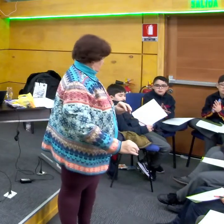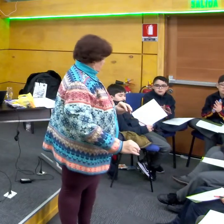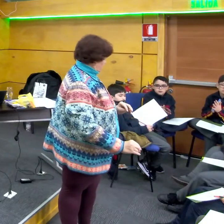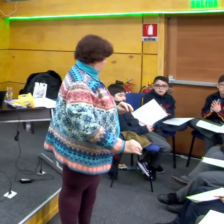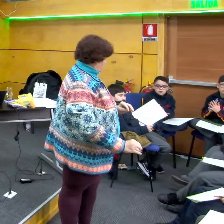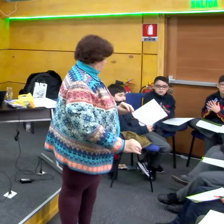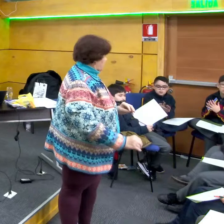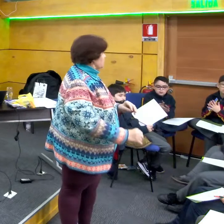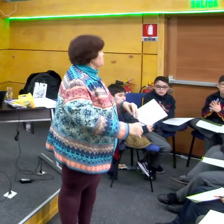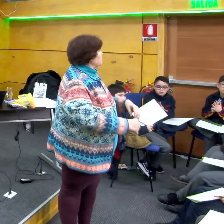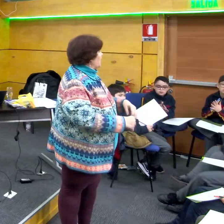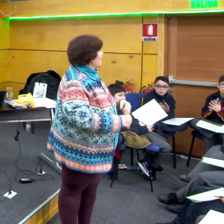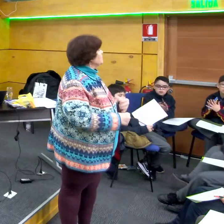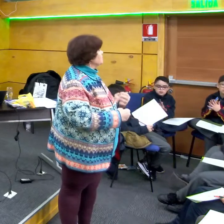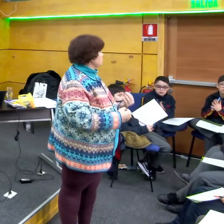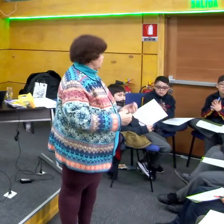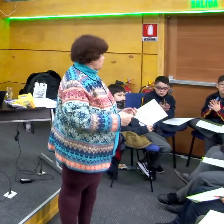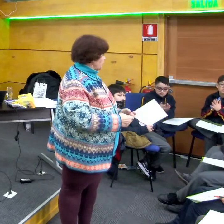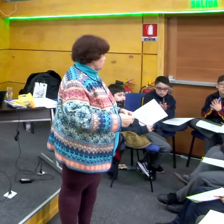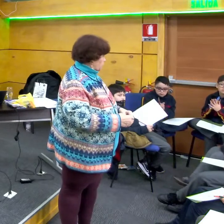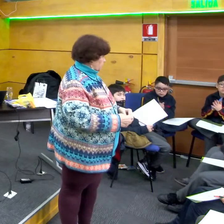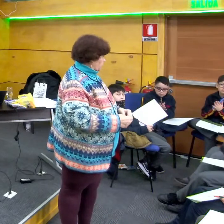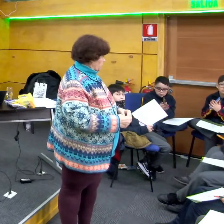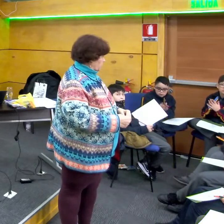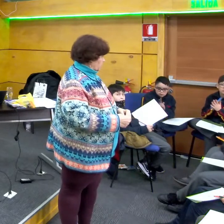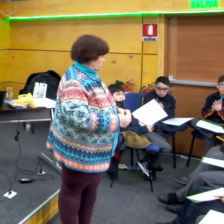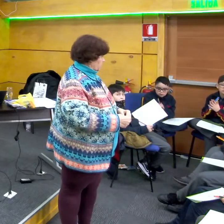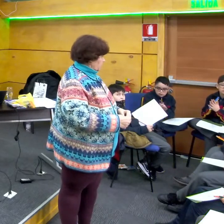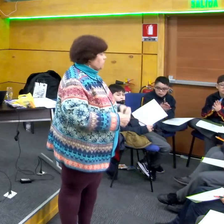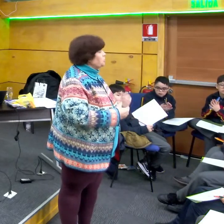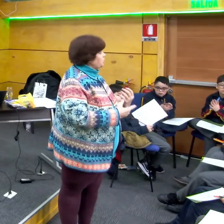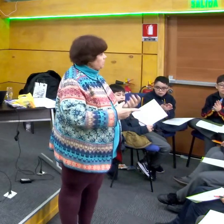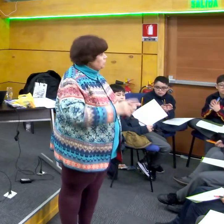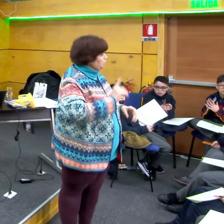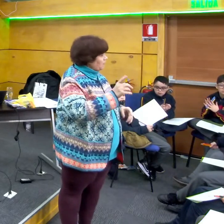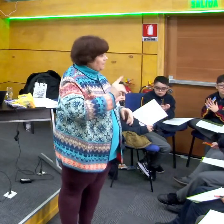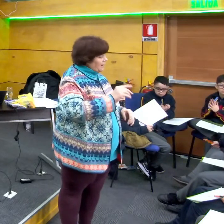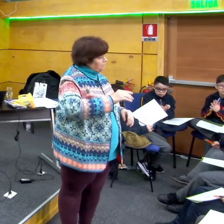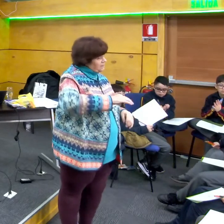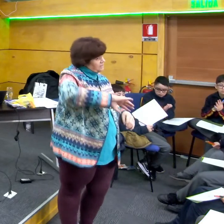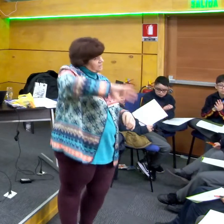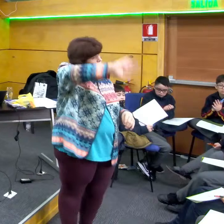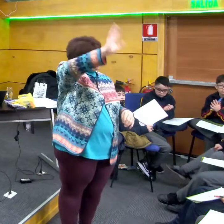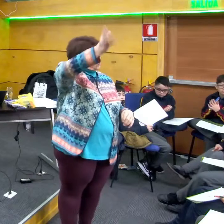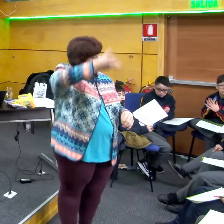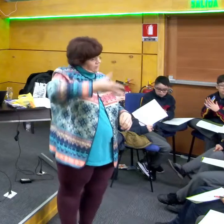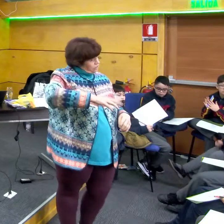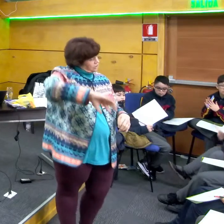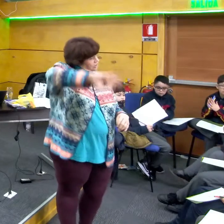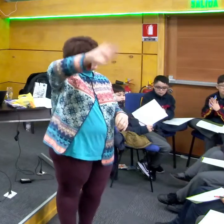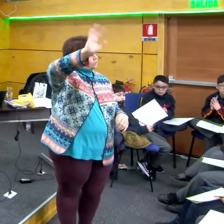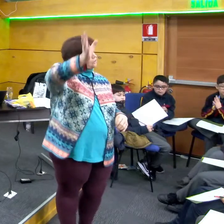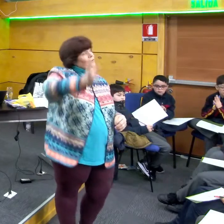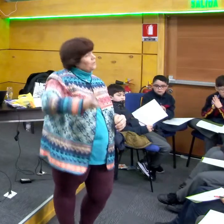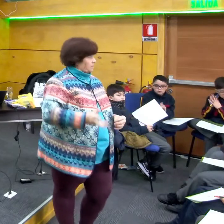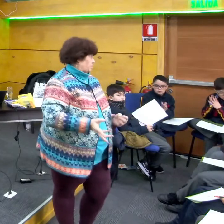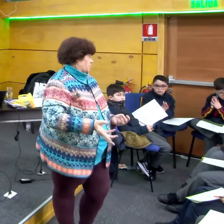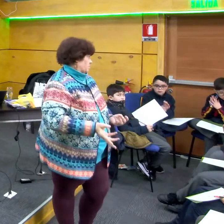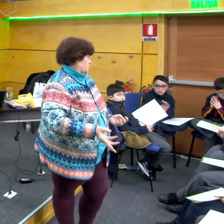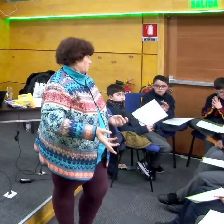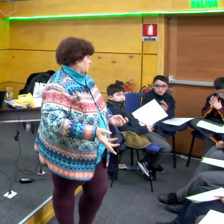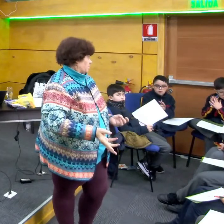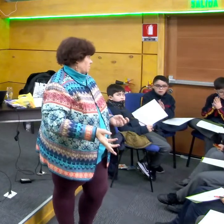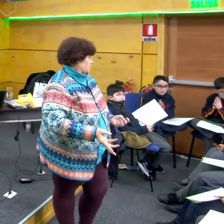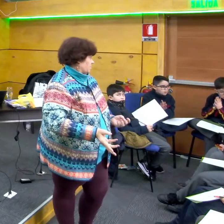fast. Because you add a certain gesture. The gesture might not be the same word that you change in your